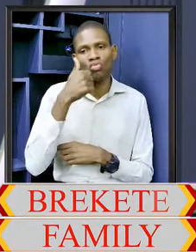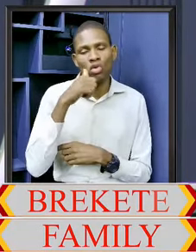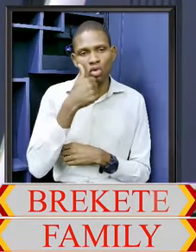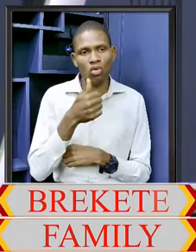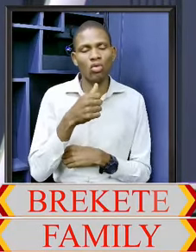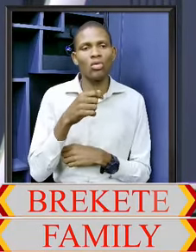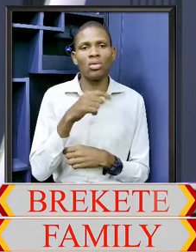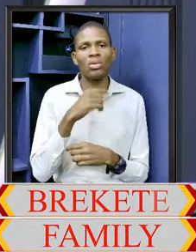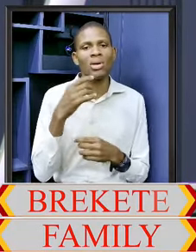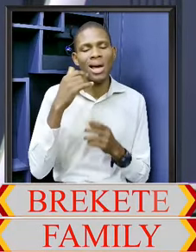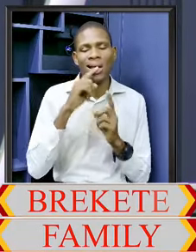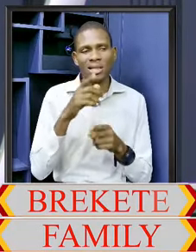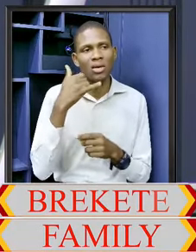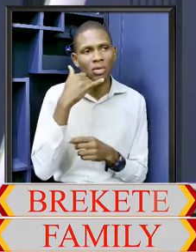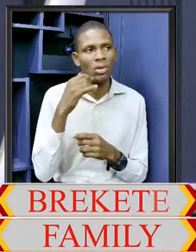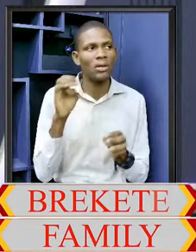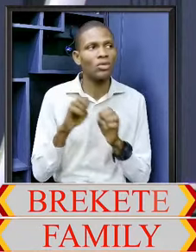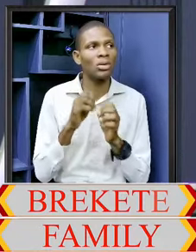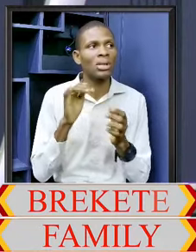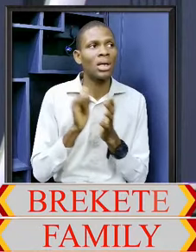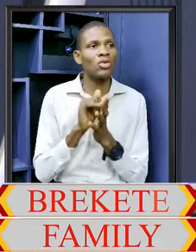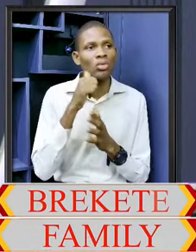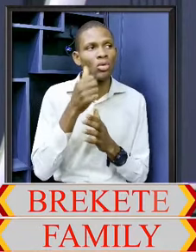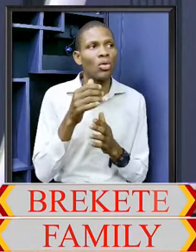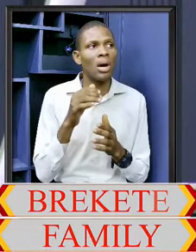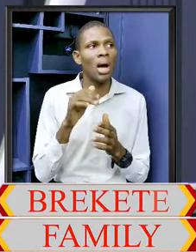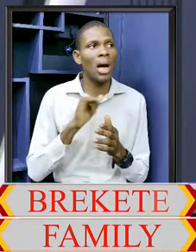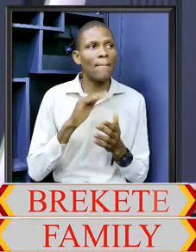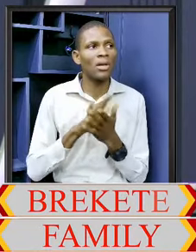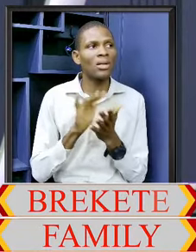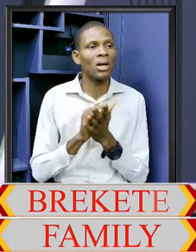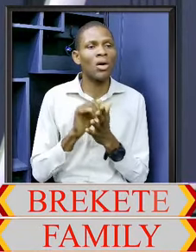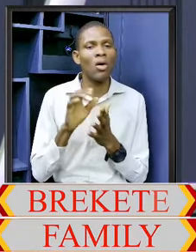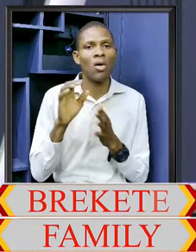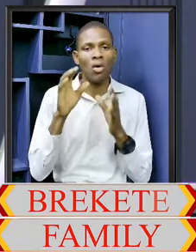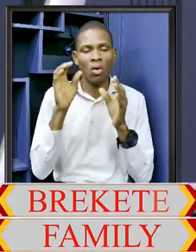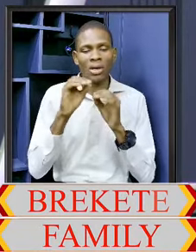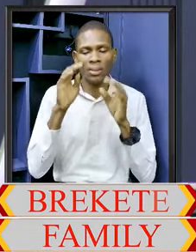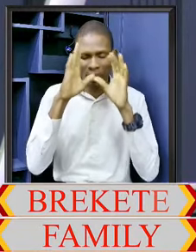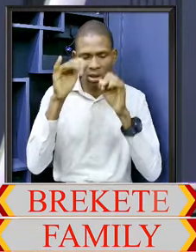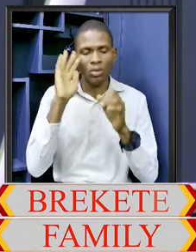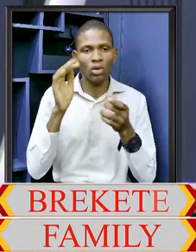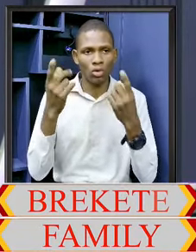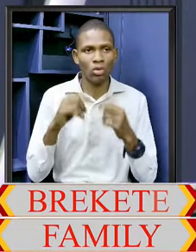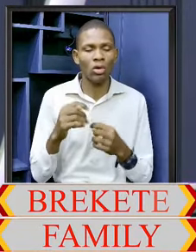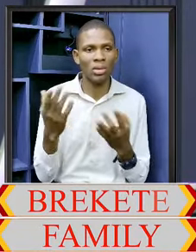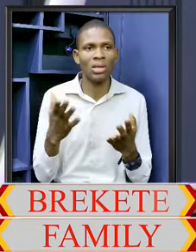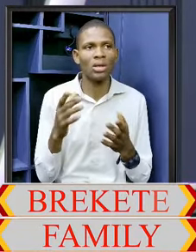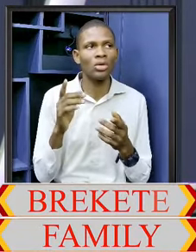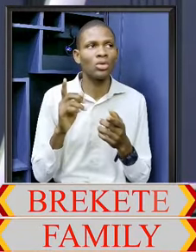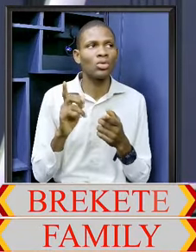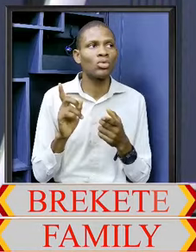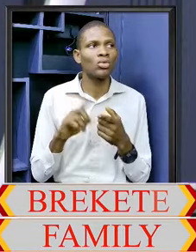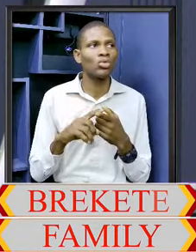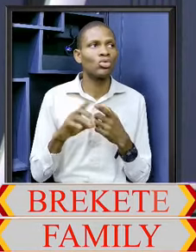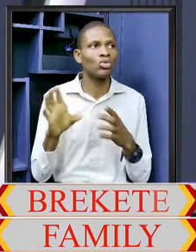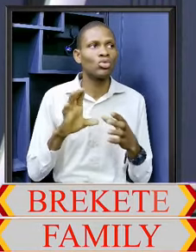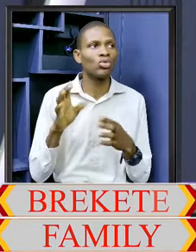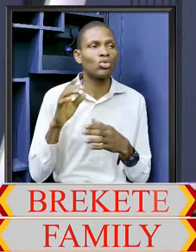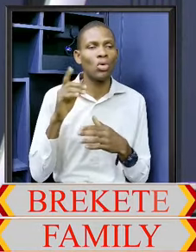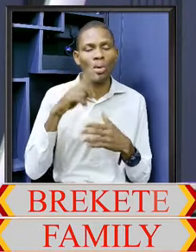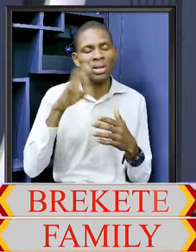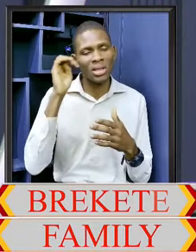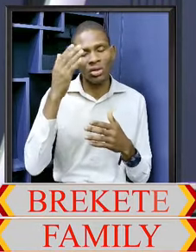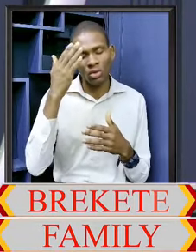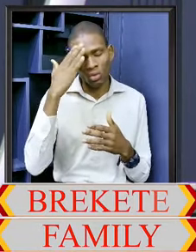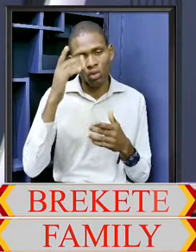grace of God, we go take. And even that tomorrow, I believe say ordinary president go come by himself, come begin do what in his sabi do